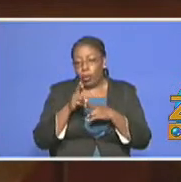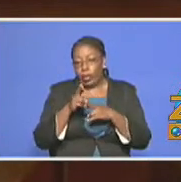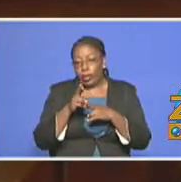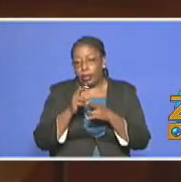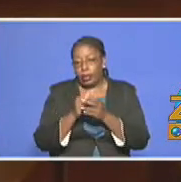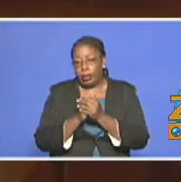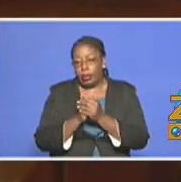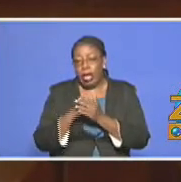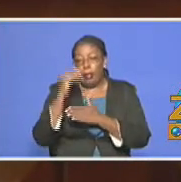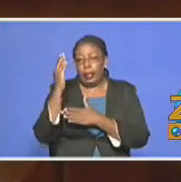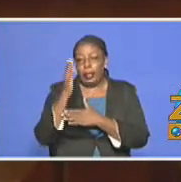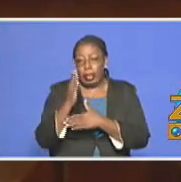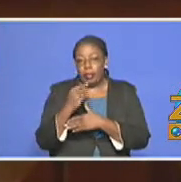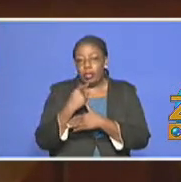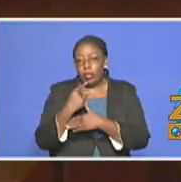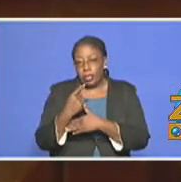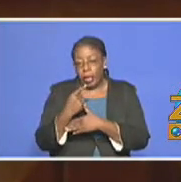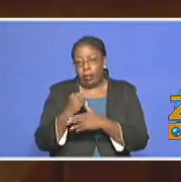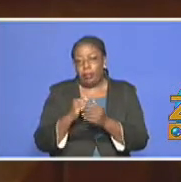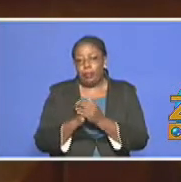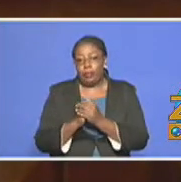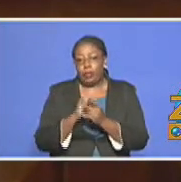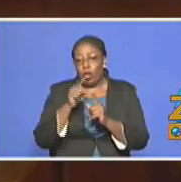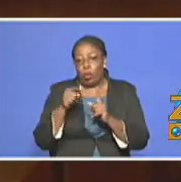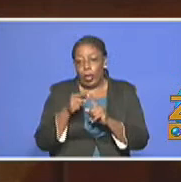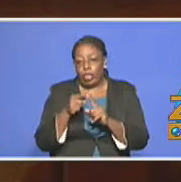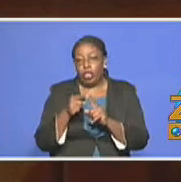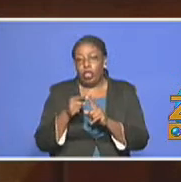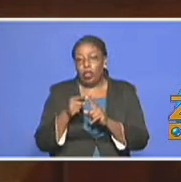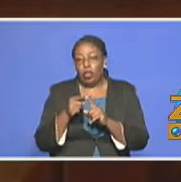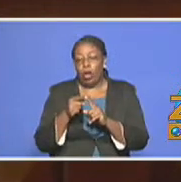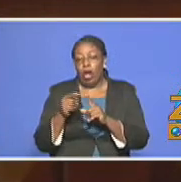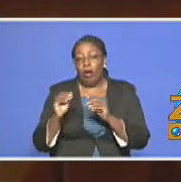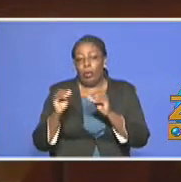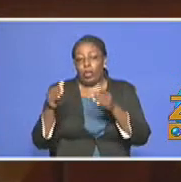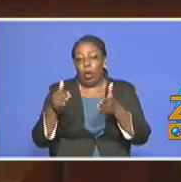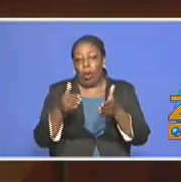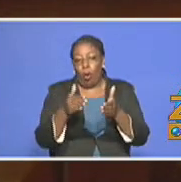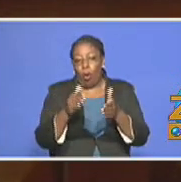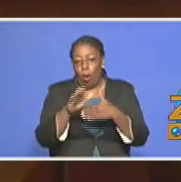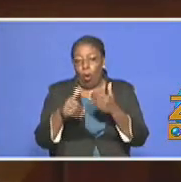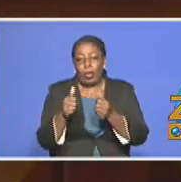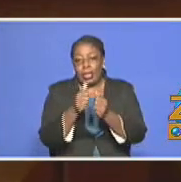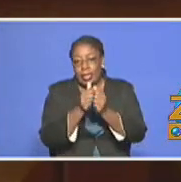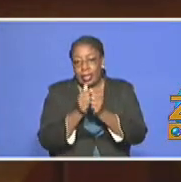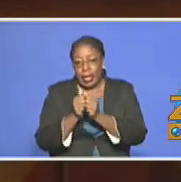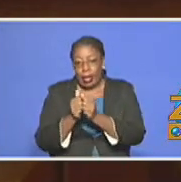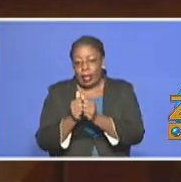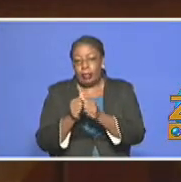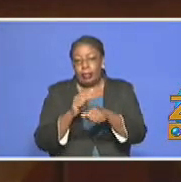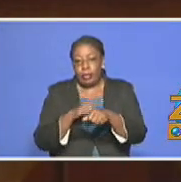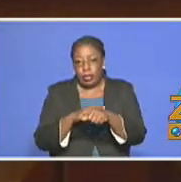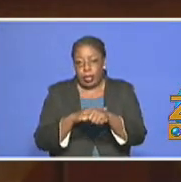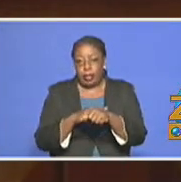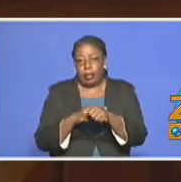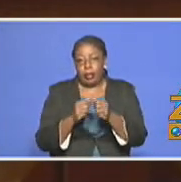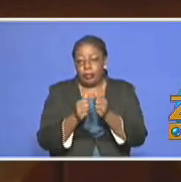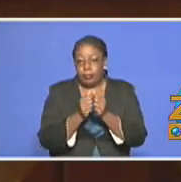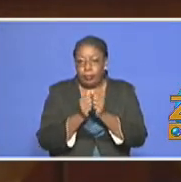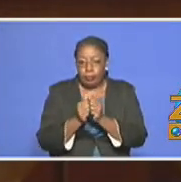But nevertheless, when you take the cumulative period, rapes would have